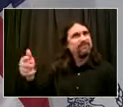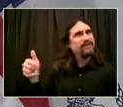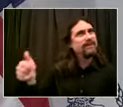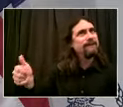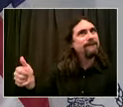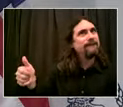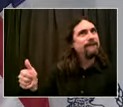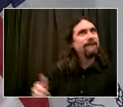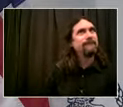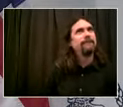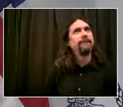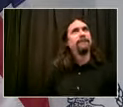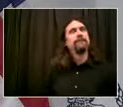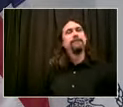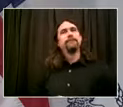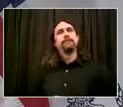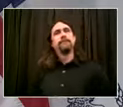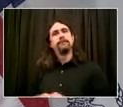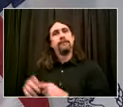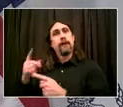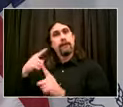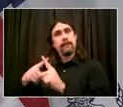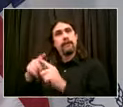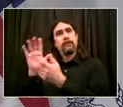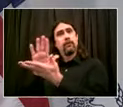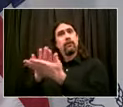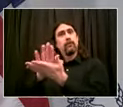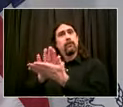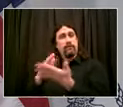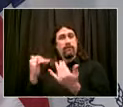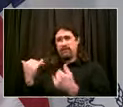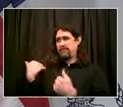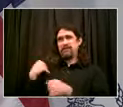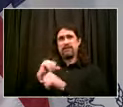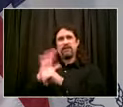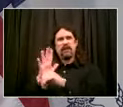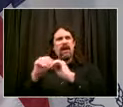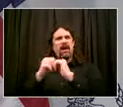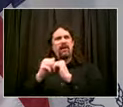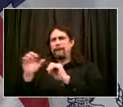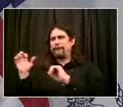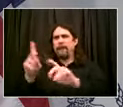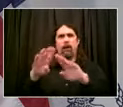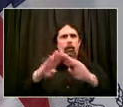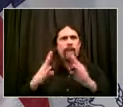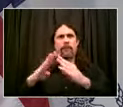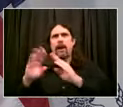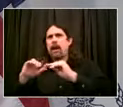as a city. And Lorraine led the way. And something that a lot of people who care about justice have